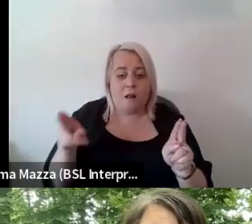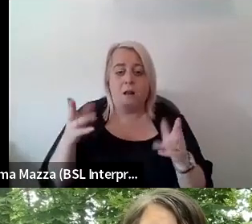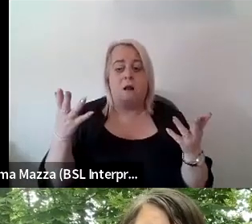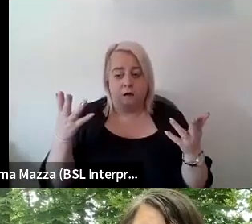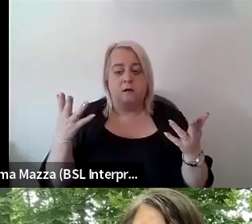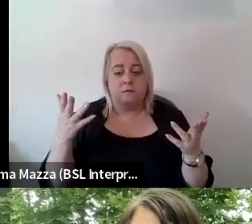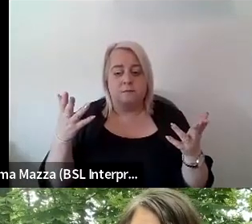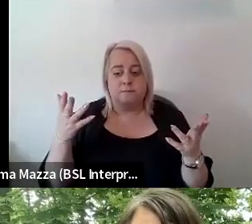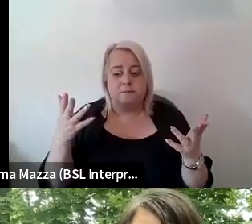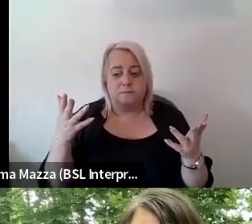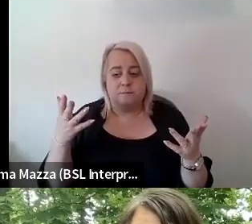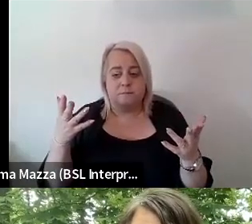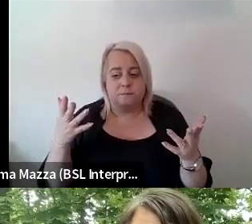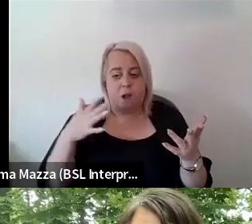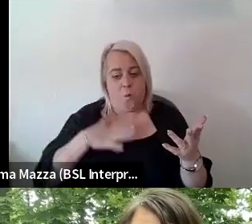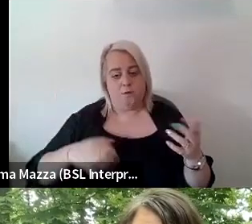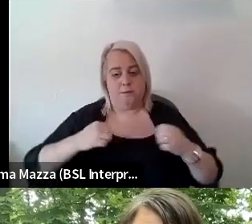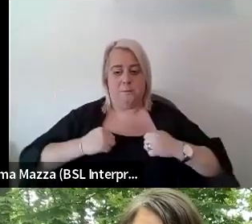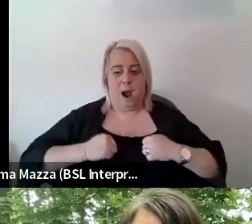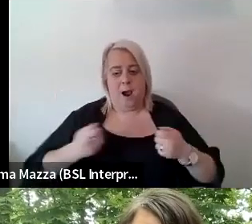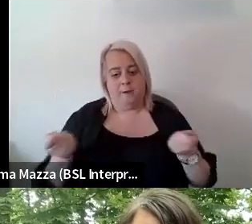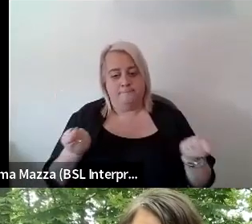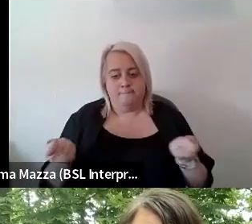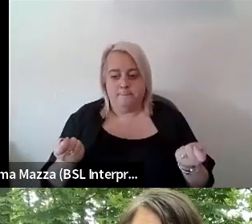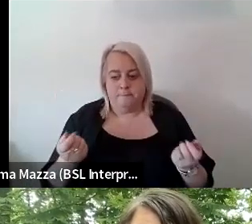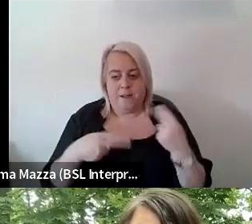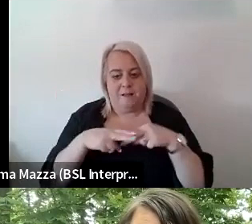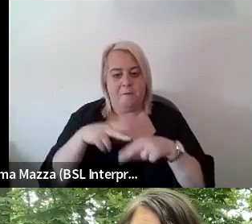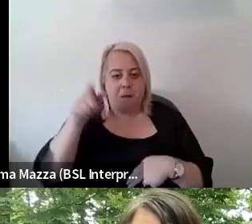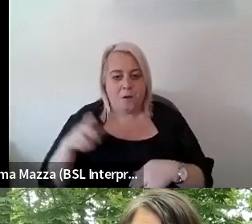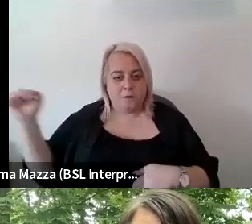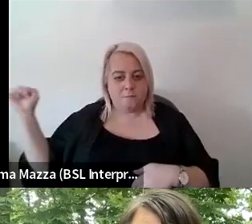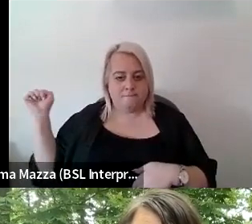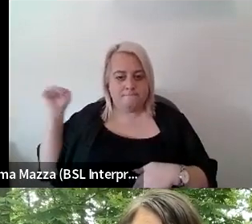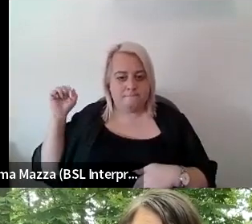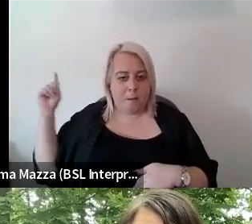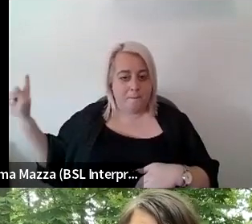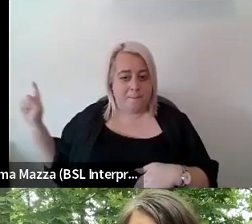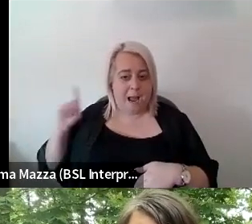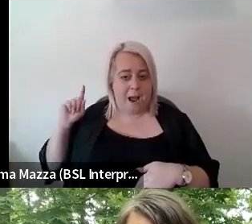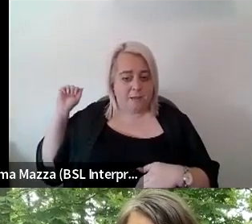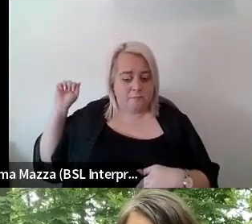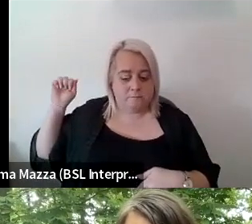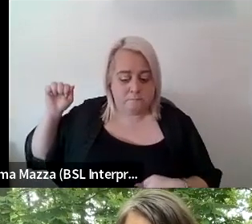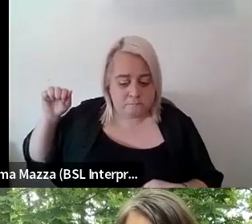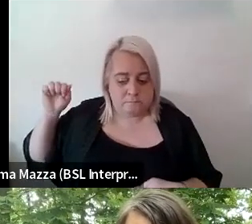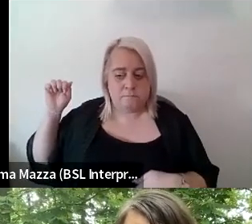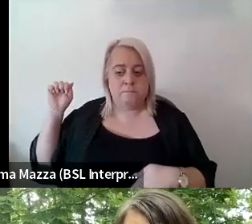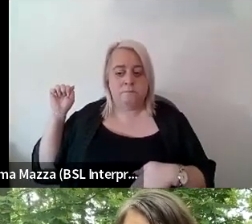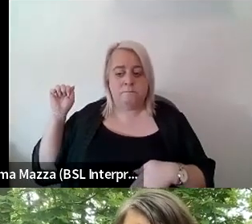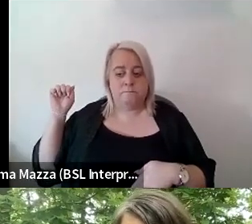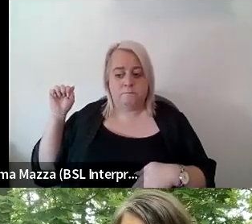real. How often is someone leaning over my shoulder where it would even be necessary for